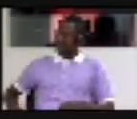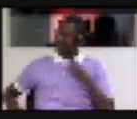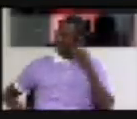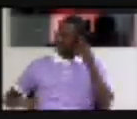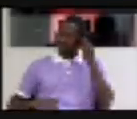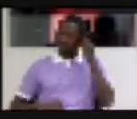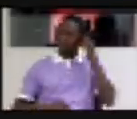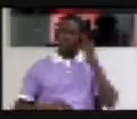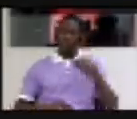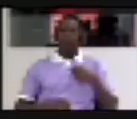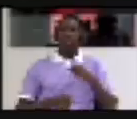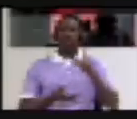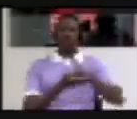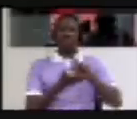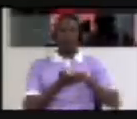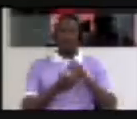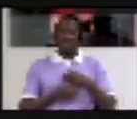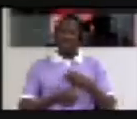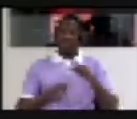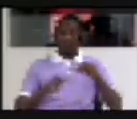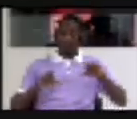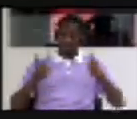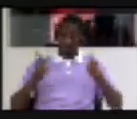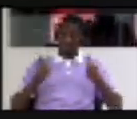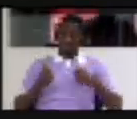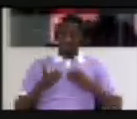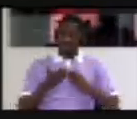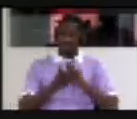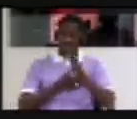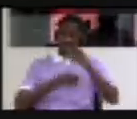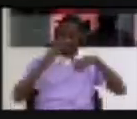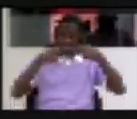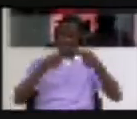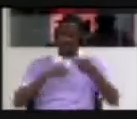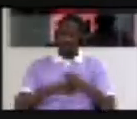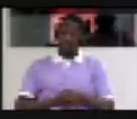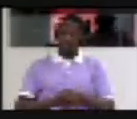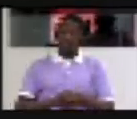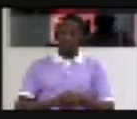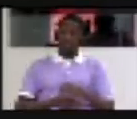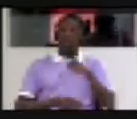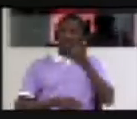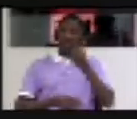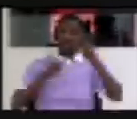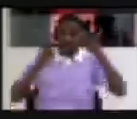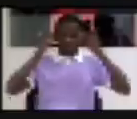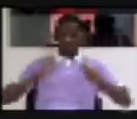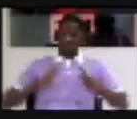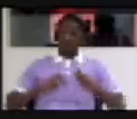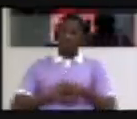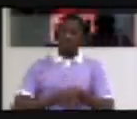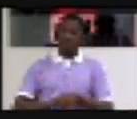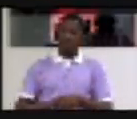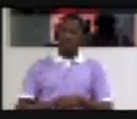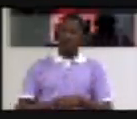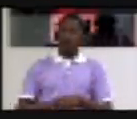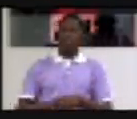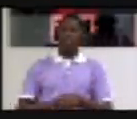Right. Mr. Witness, are you ready to proceed? Yes, Counsel. Okay, please forgive